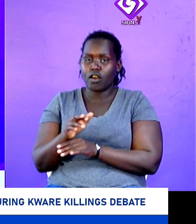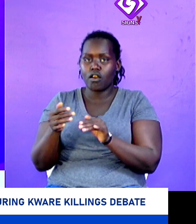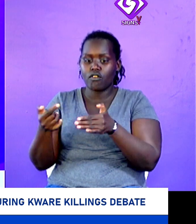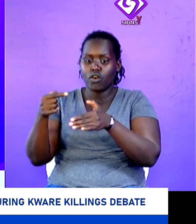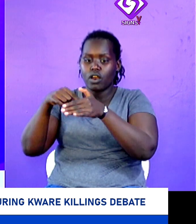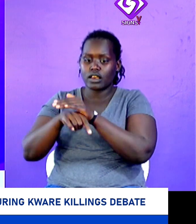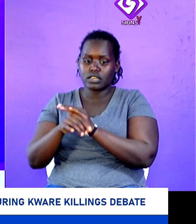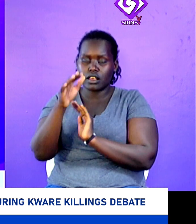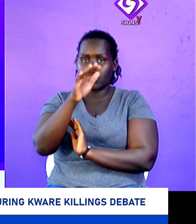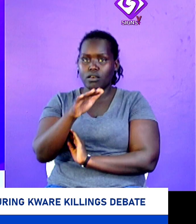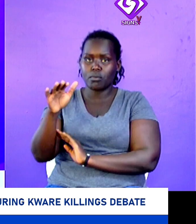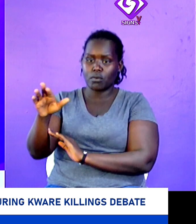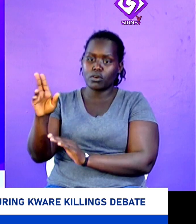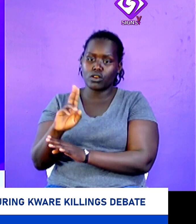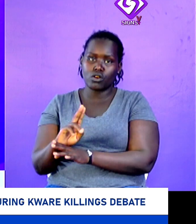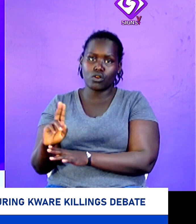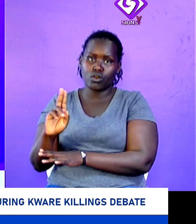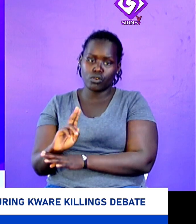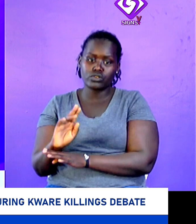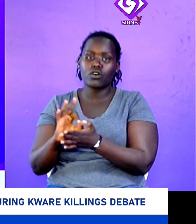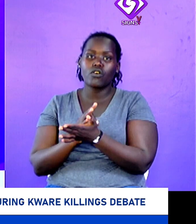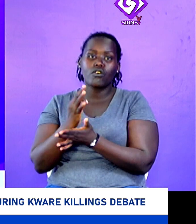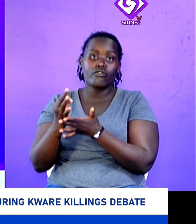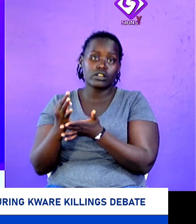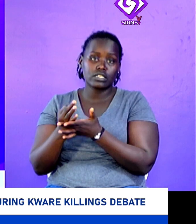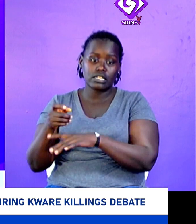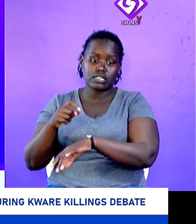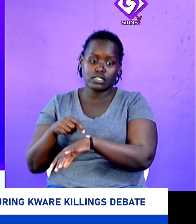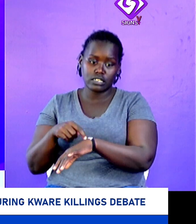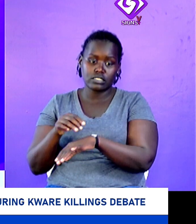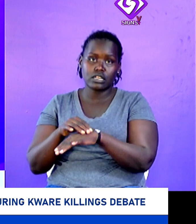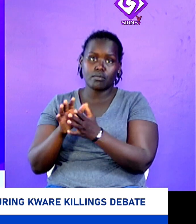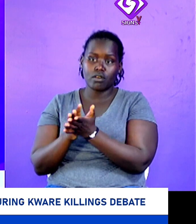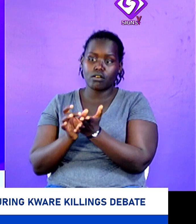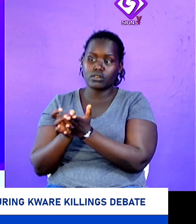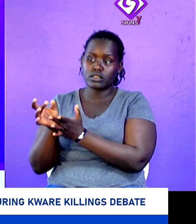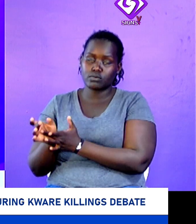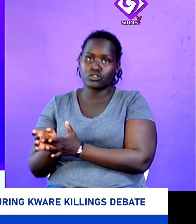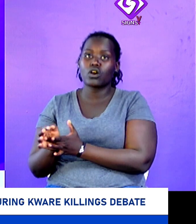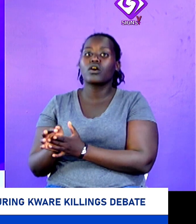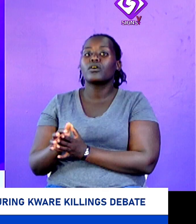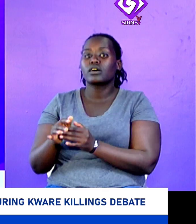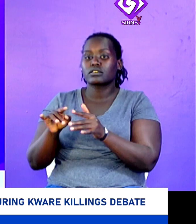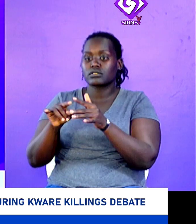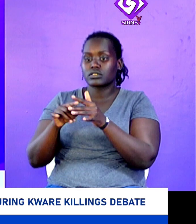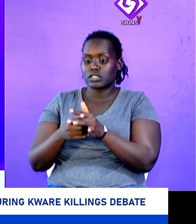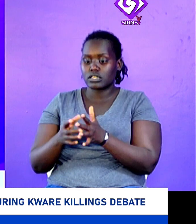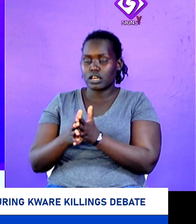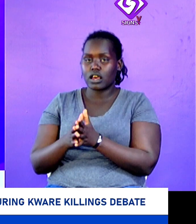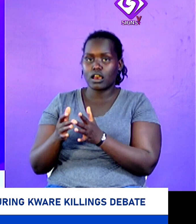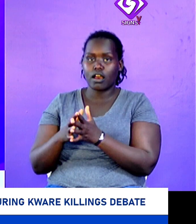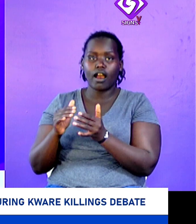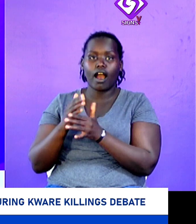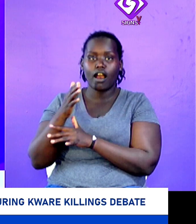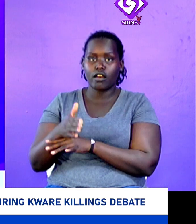of Parliament or using its facilities during the suspension. The standoff began after Interior